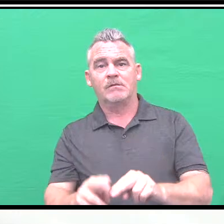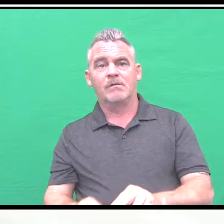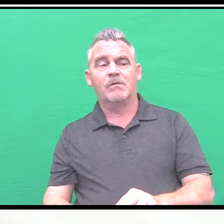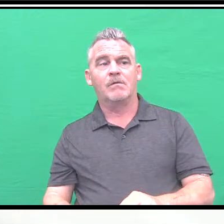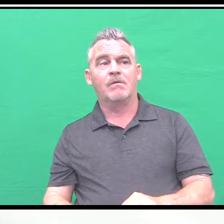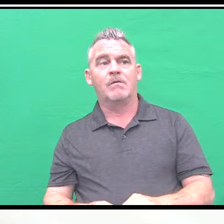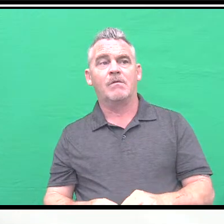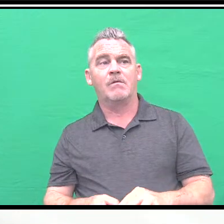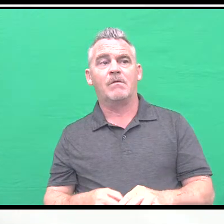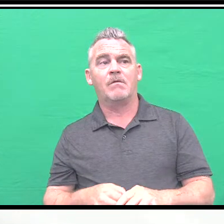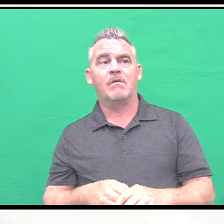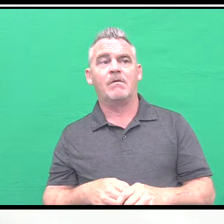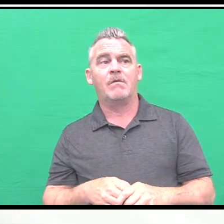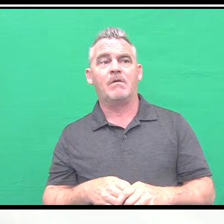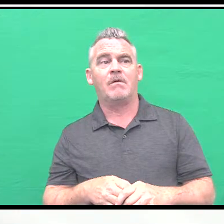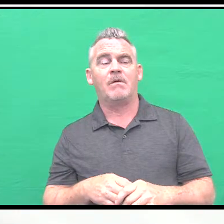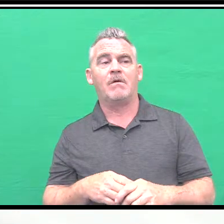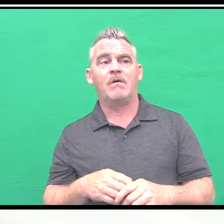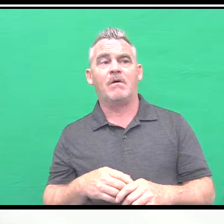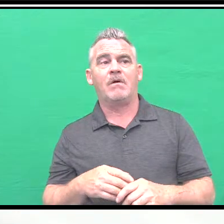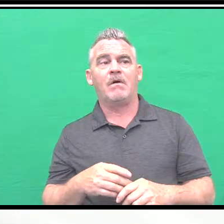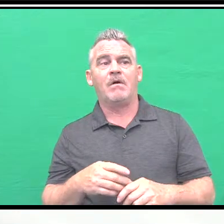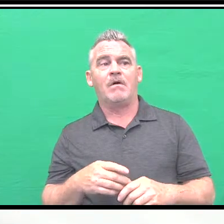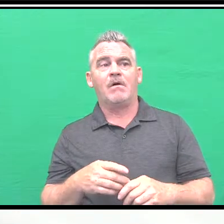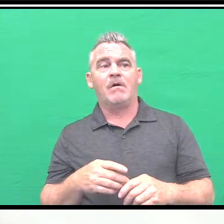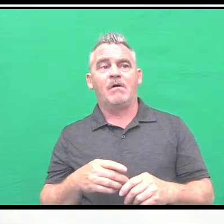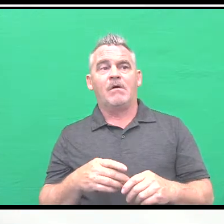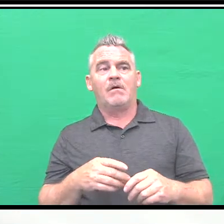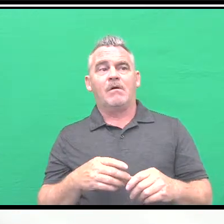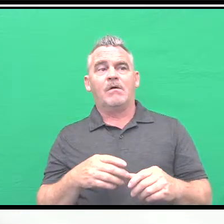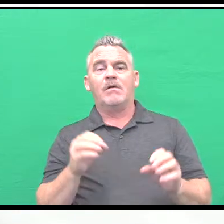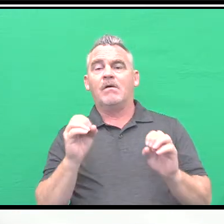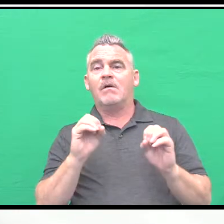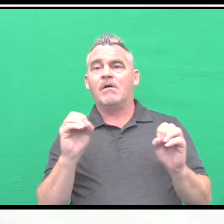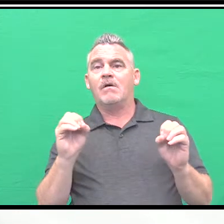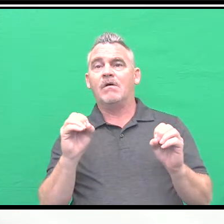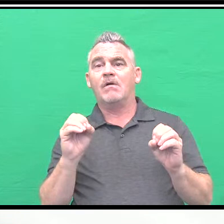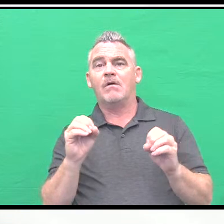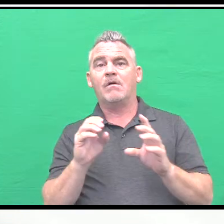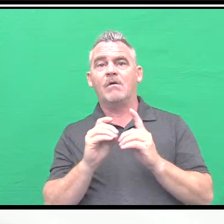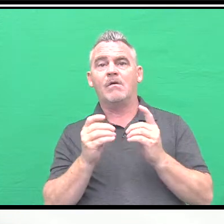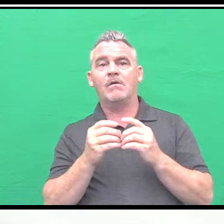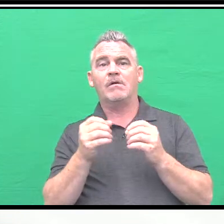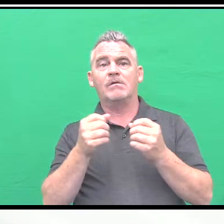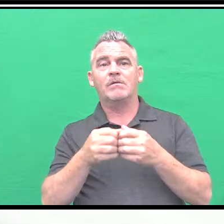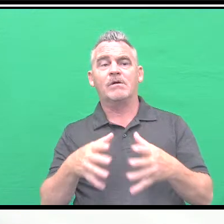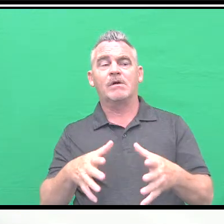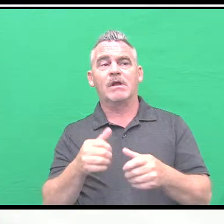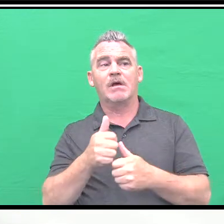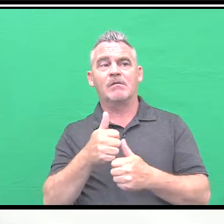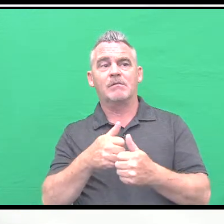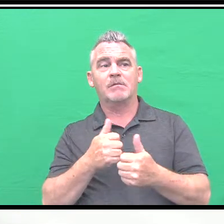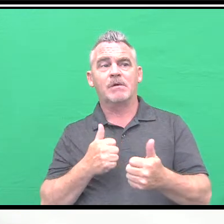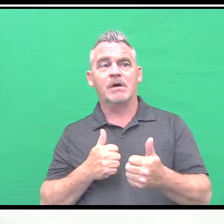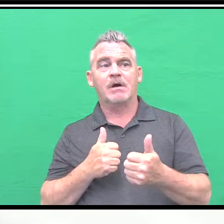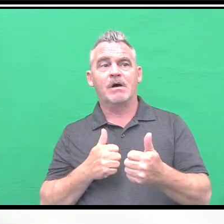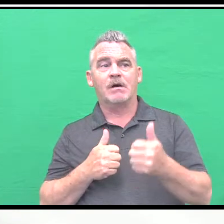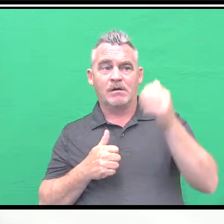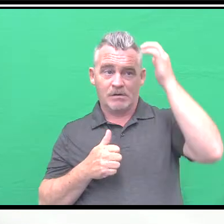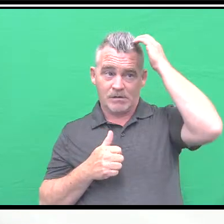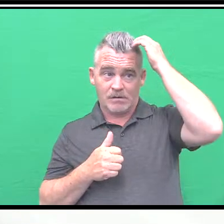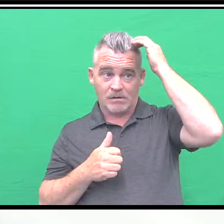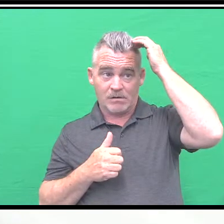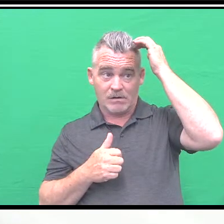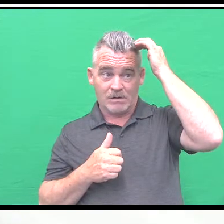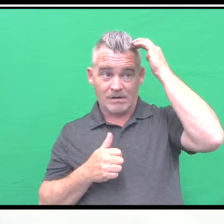also part within the JPA of the No Member Left Behind program, and this program focuses on the districts that have the highest